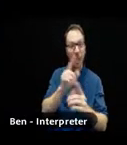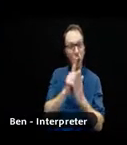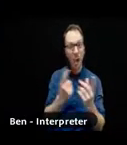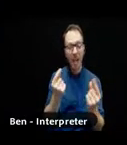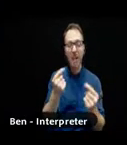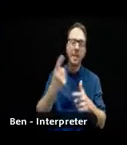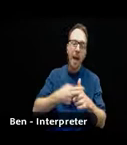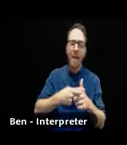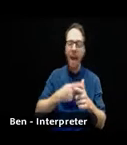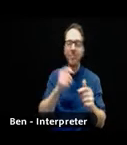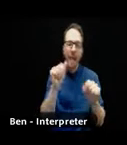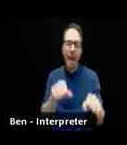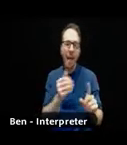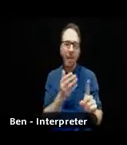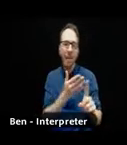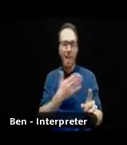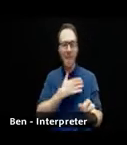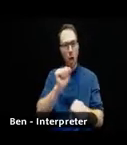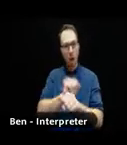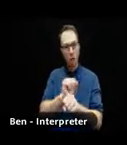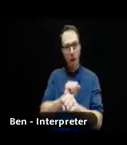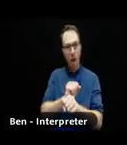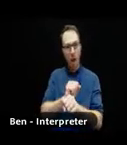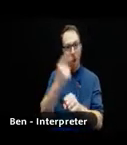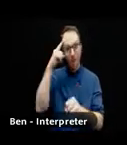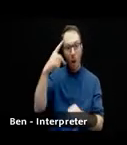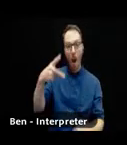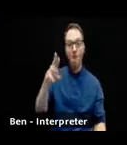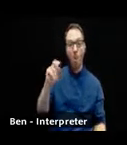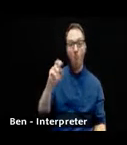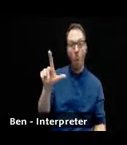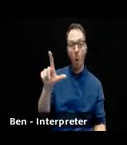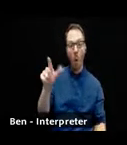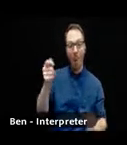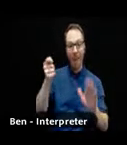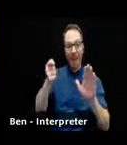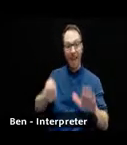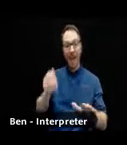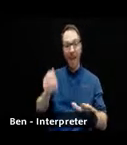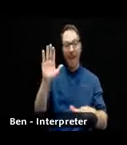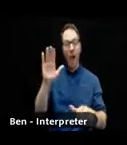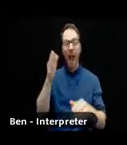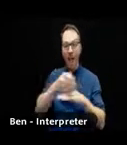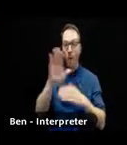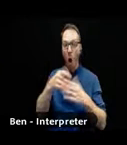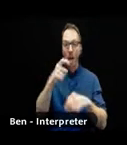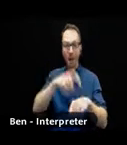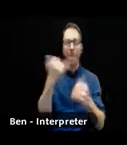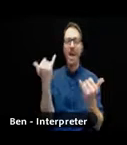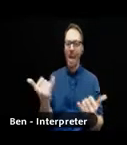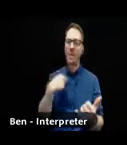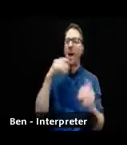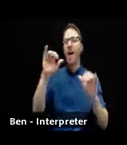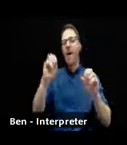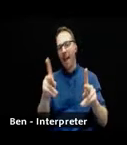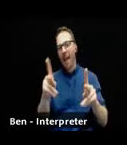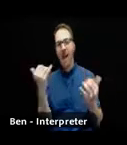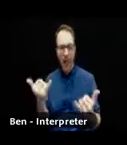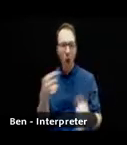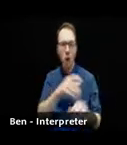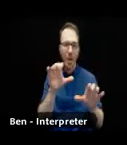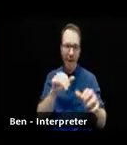but it's my job for a parole hearing, right? After you've served all your time, and now we're like, oh yeah, you did